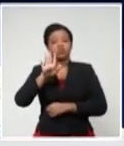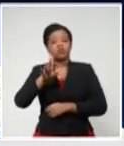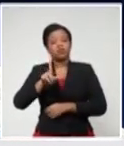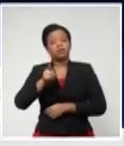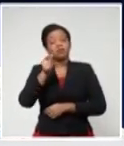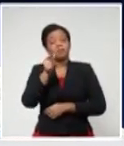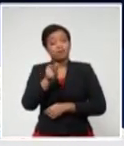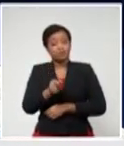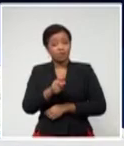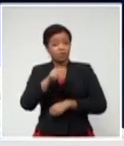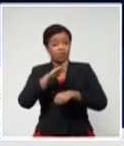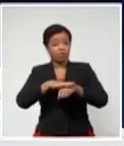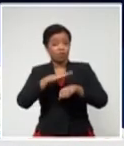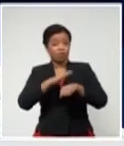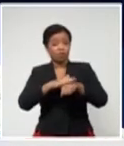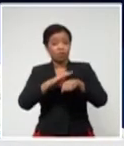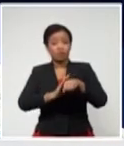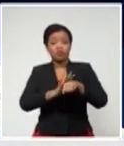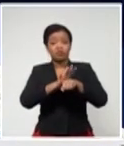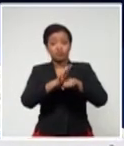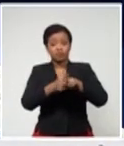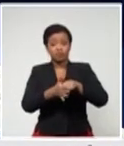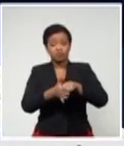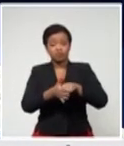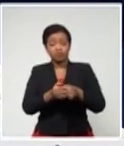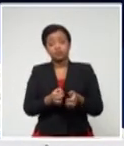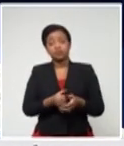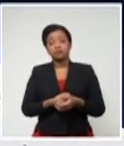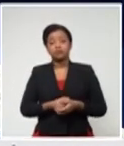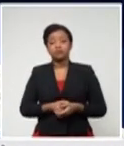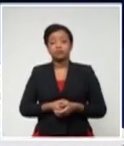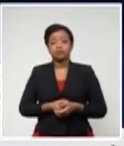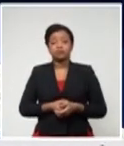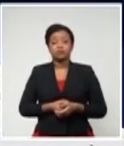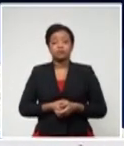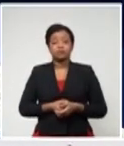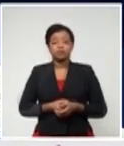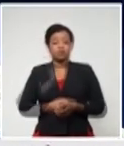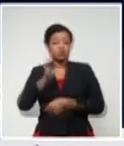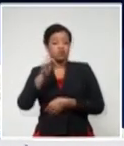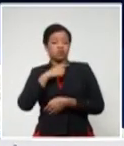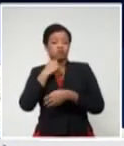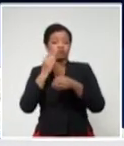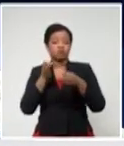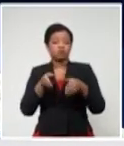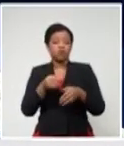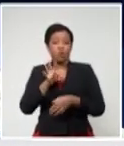639,273 fatalities since the beginning of the pandemic, and a global mortality rate of